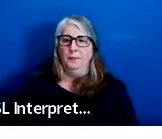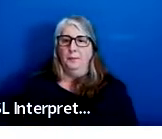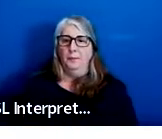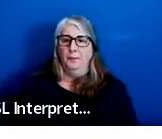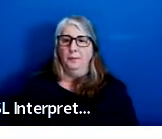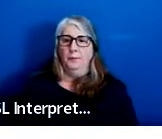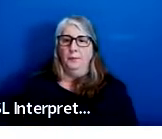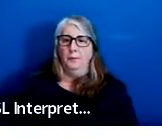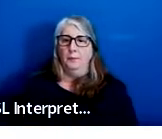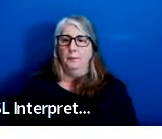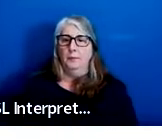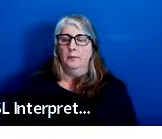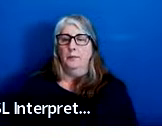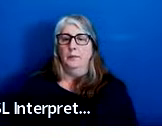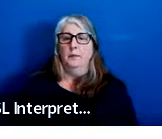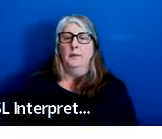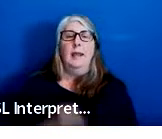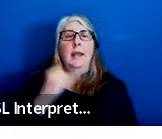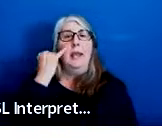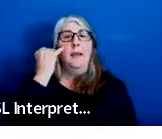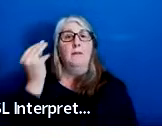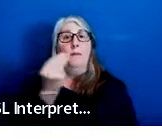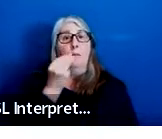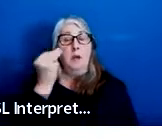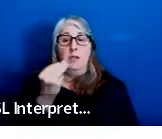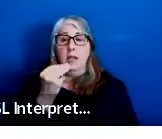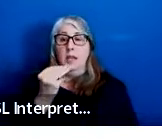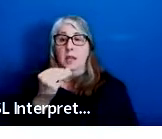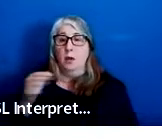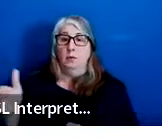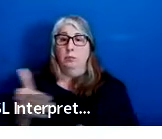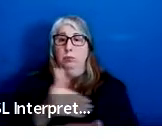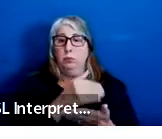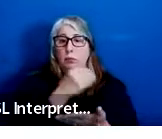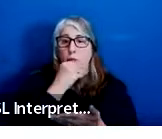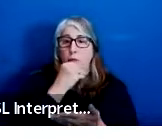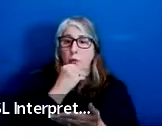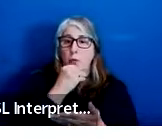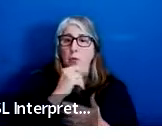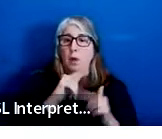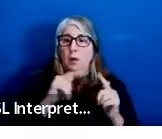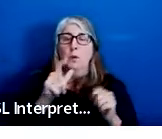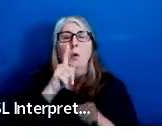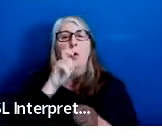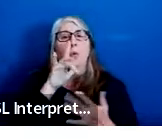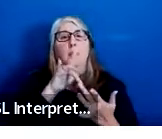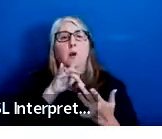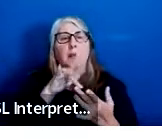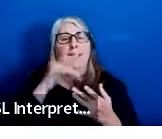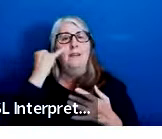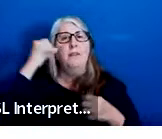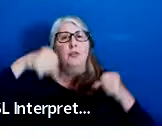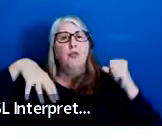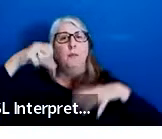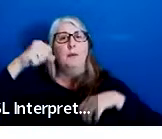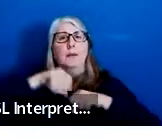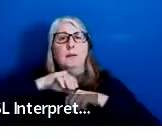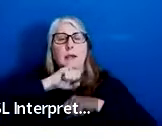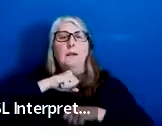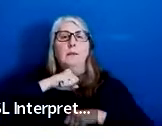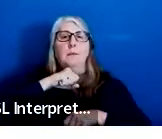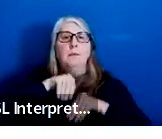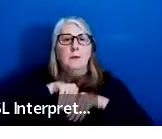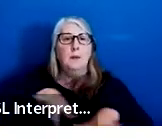See what else. If the Monday haulers are dropping food waste pickup items, who do we contact? So as far as spillages during